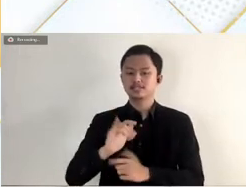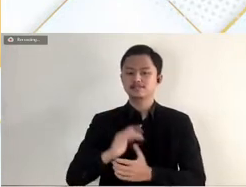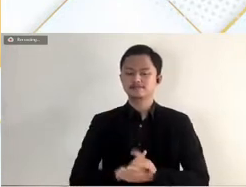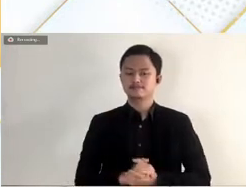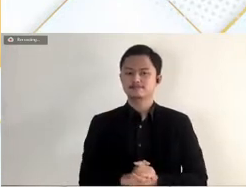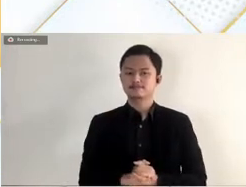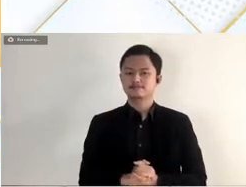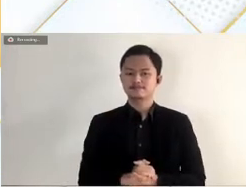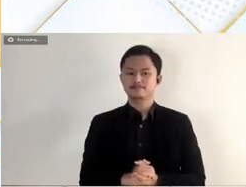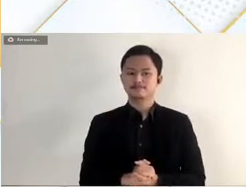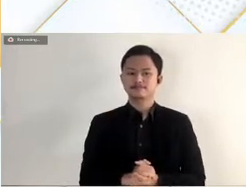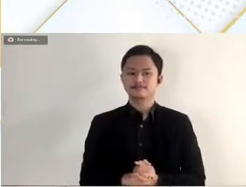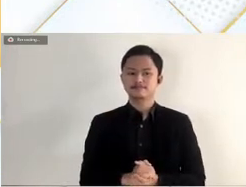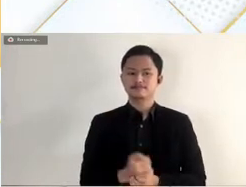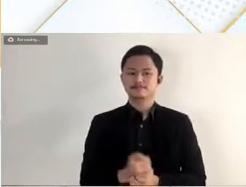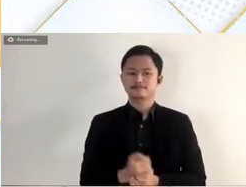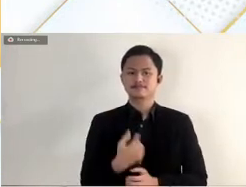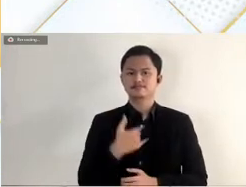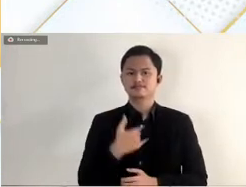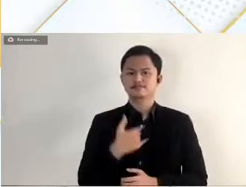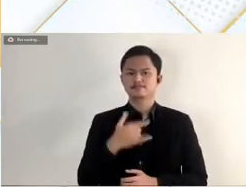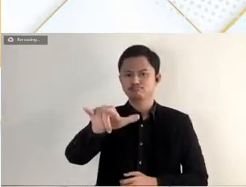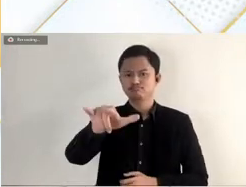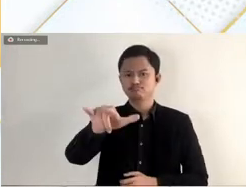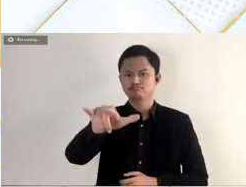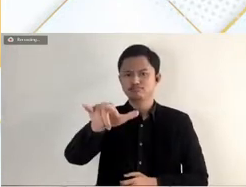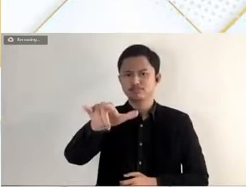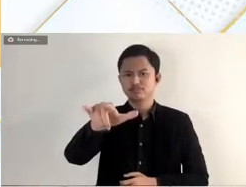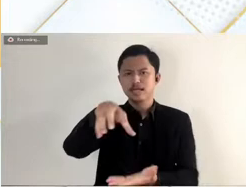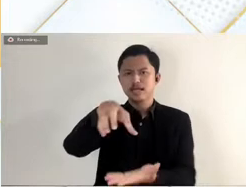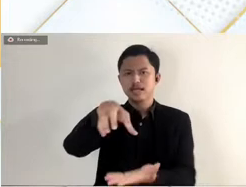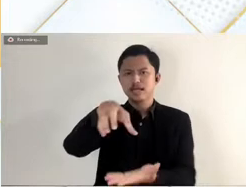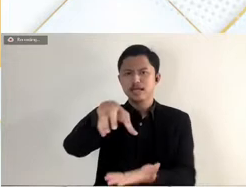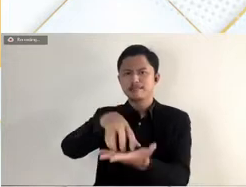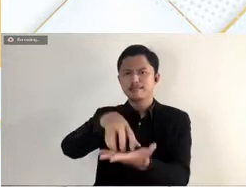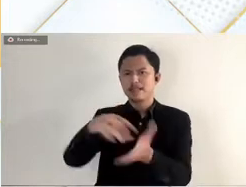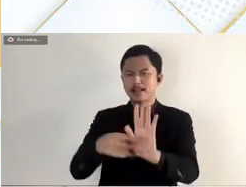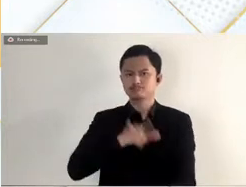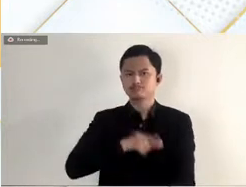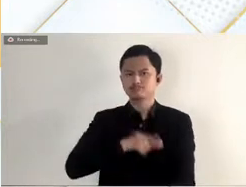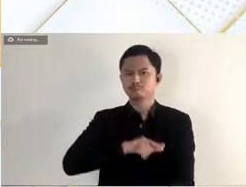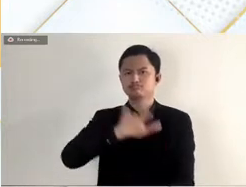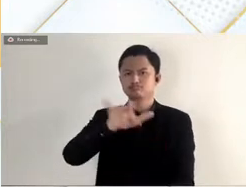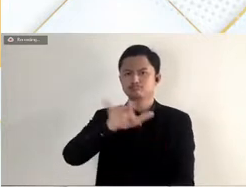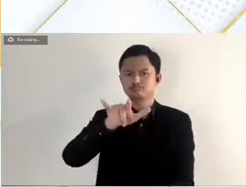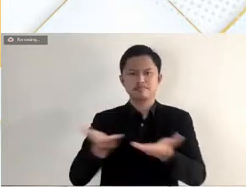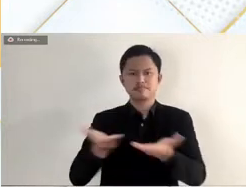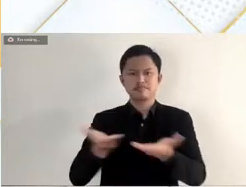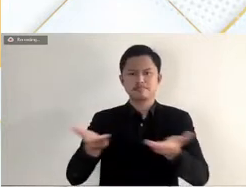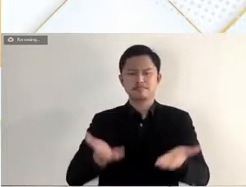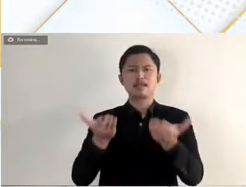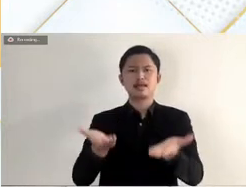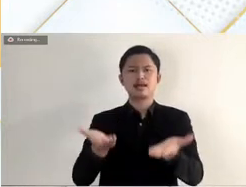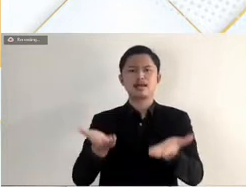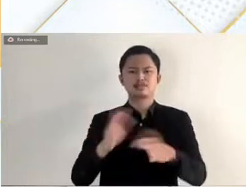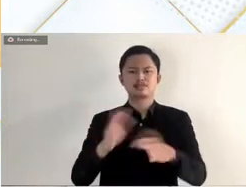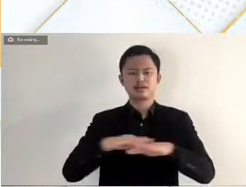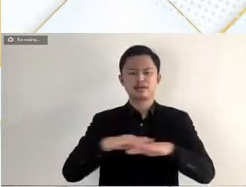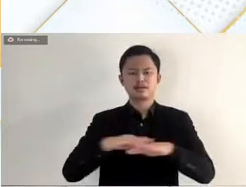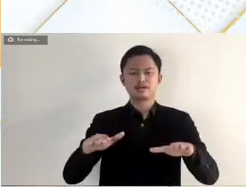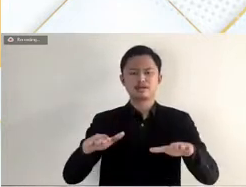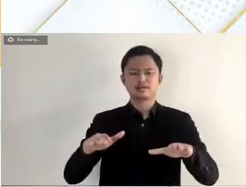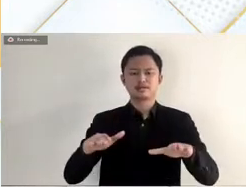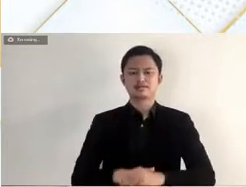are deployed to conflict zones and are not only working to provide security, but also to disarm, demobilize,